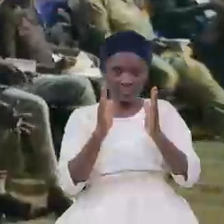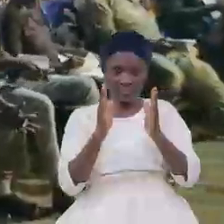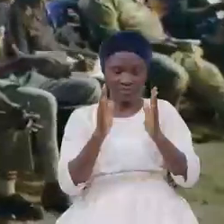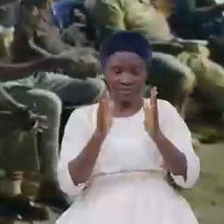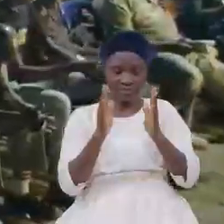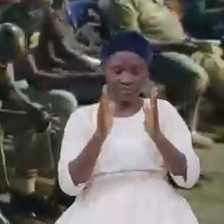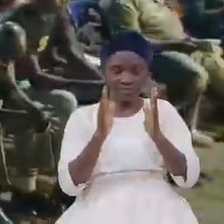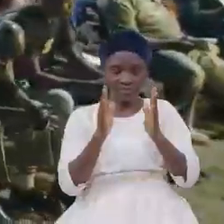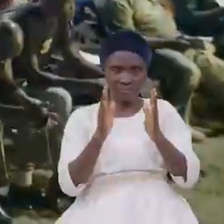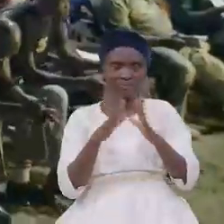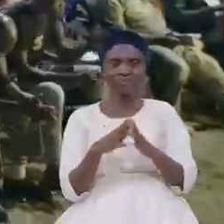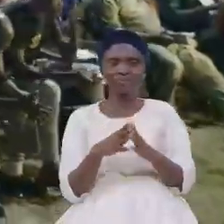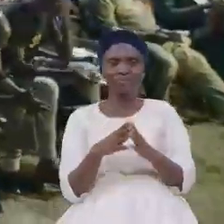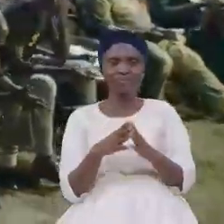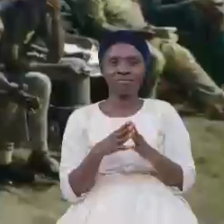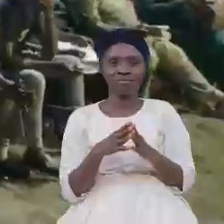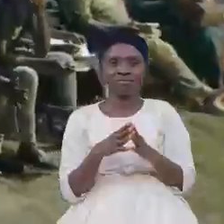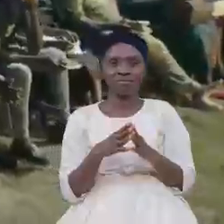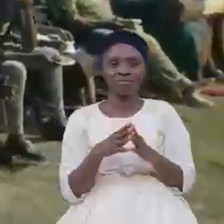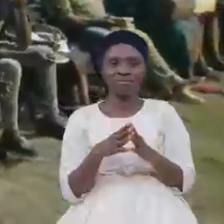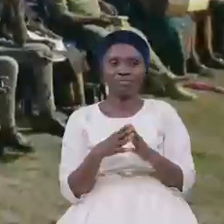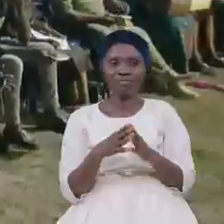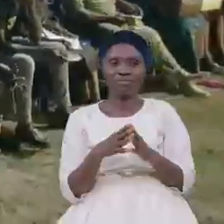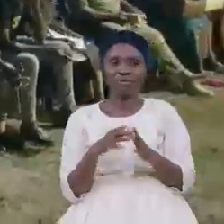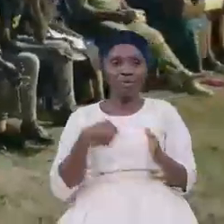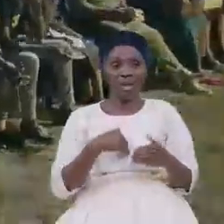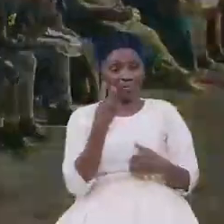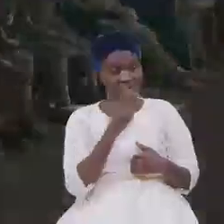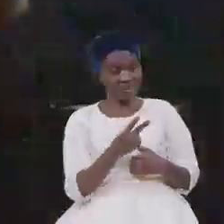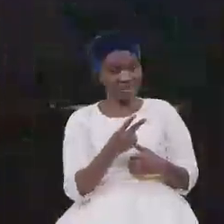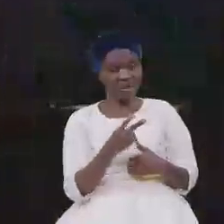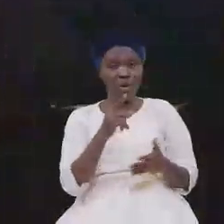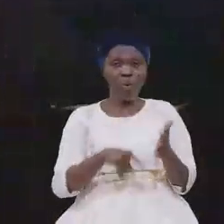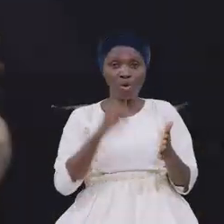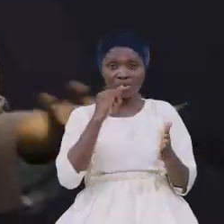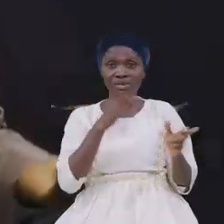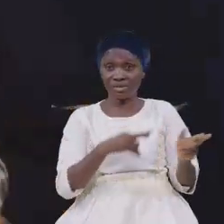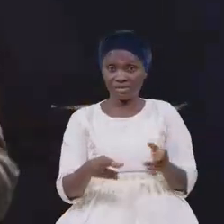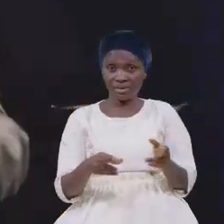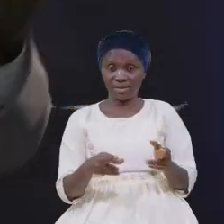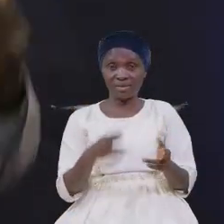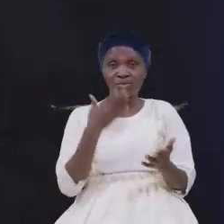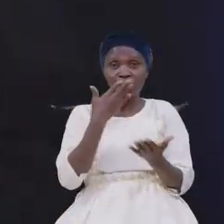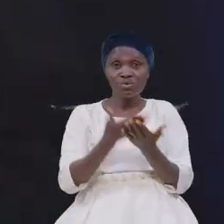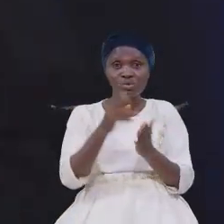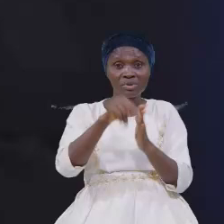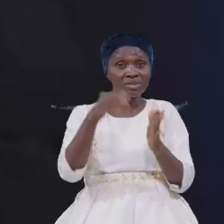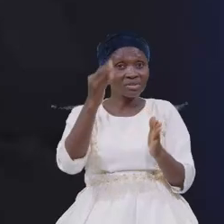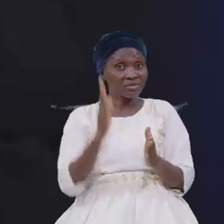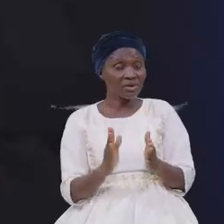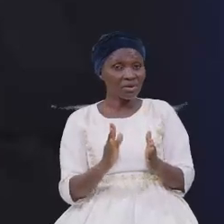available. We've seen that the goodness of God, forgiveness, salvation is available.